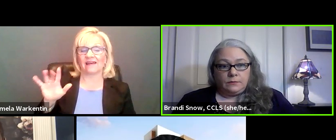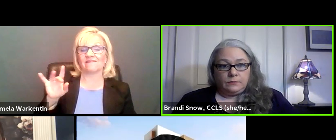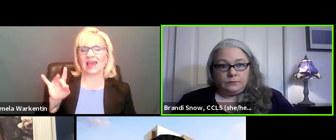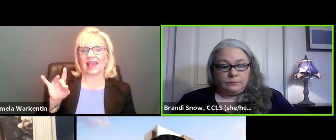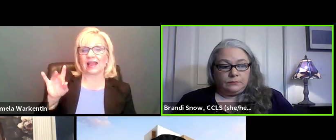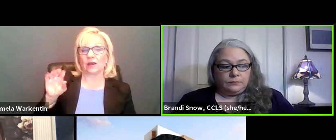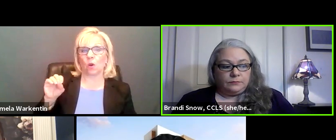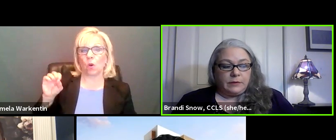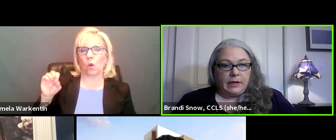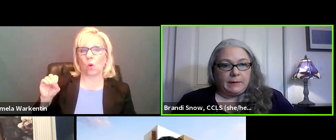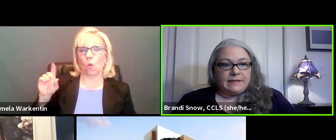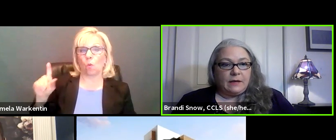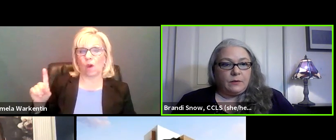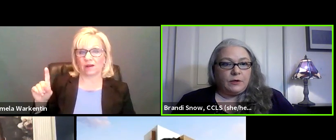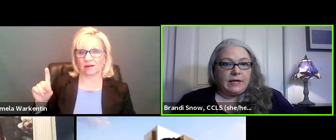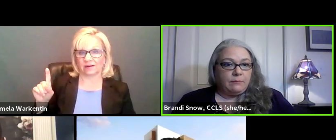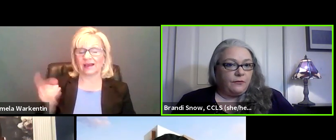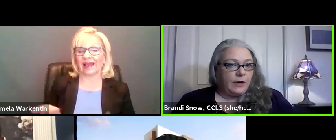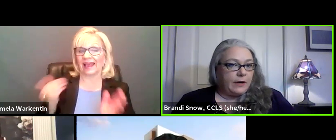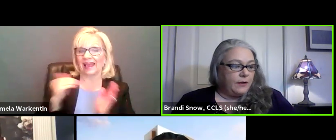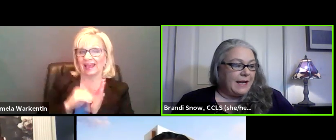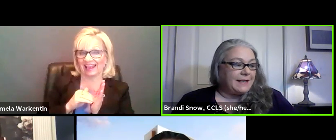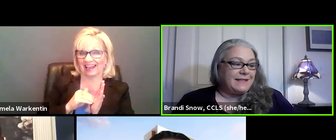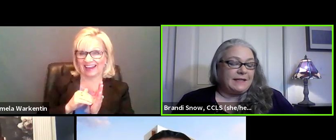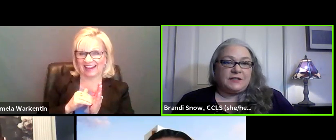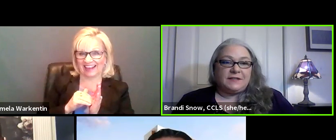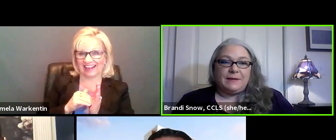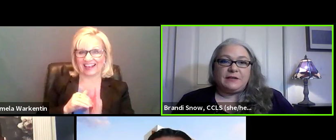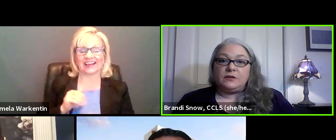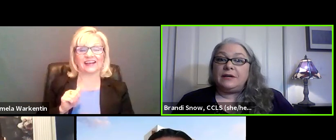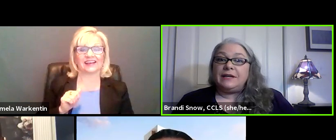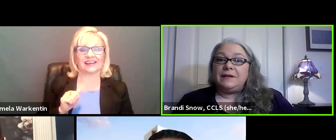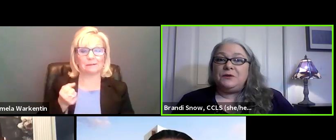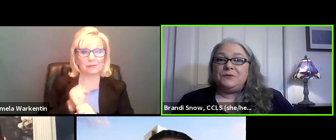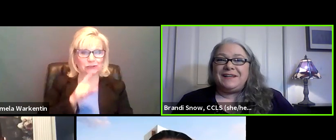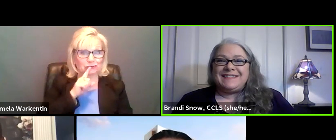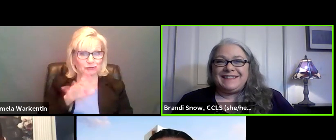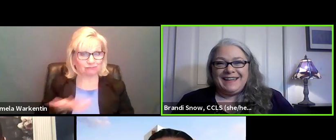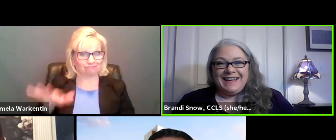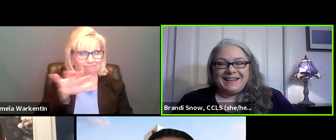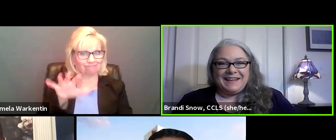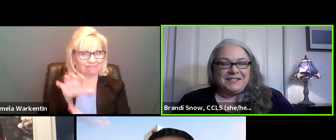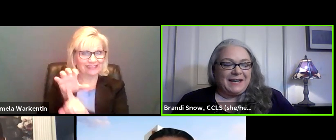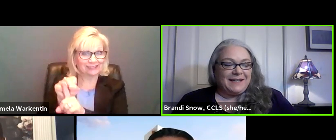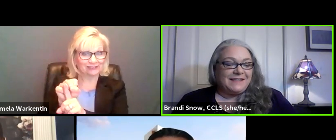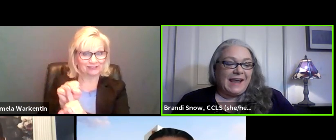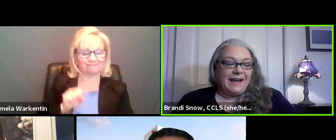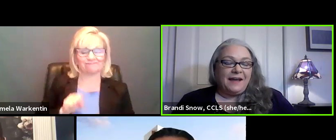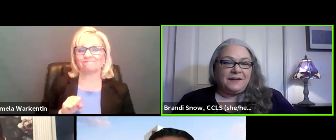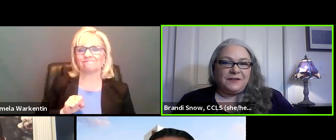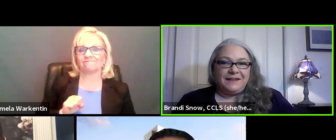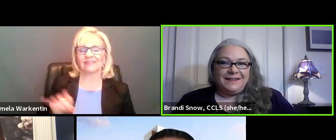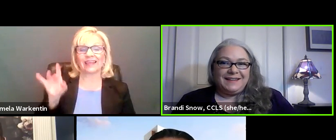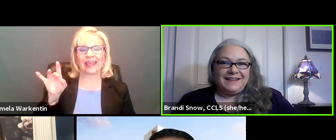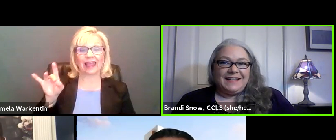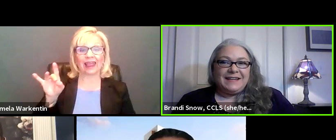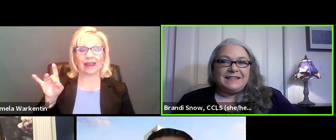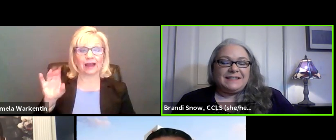800-675-8001. I'm going to say that one more time before I go to the next thing, just to make sure anybody who wants it got a chance. It's